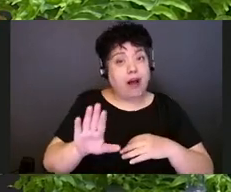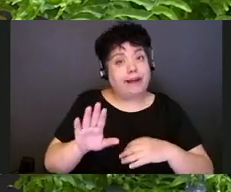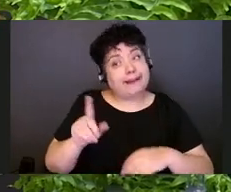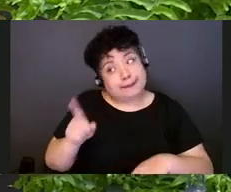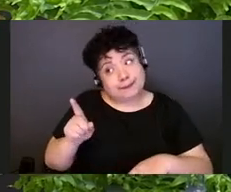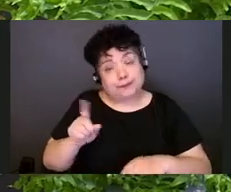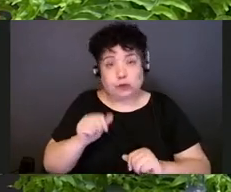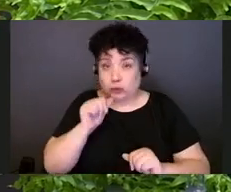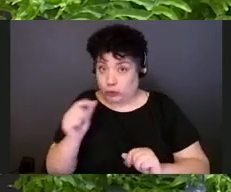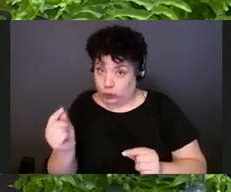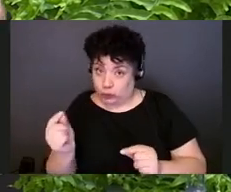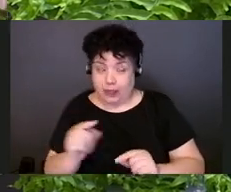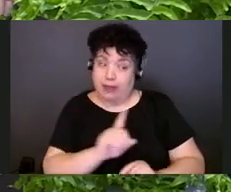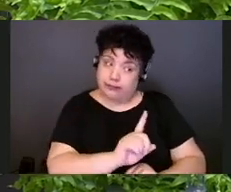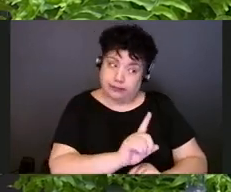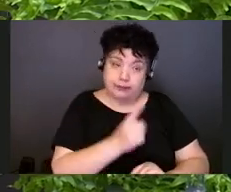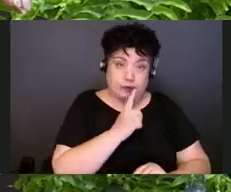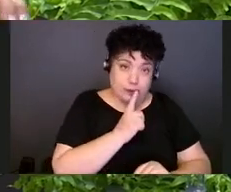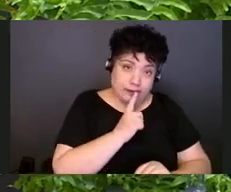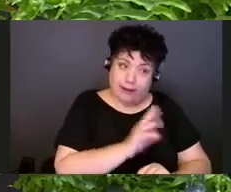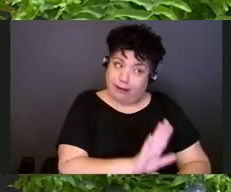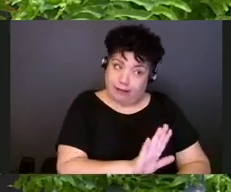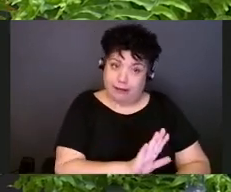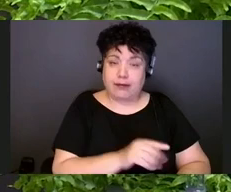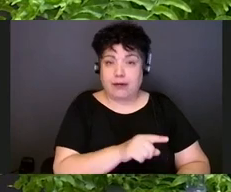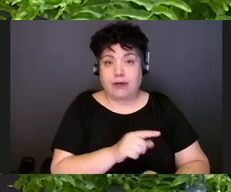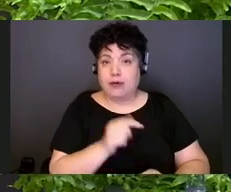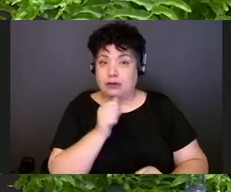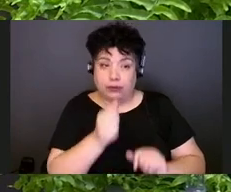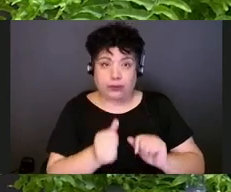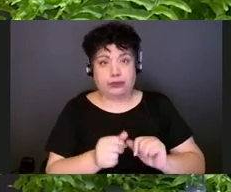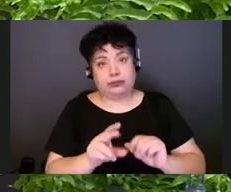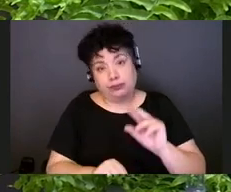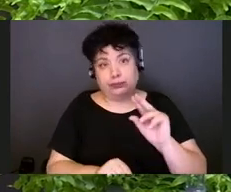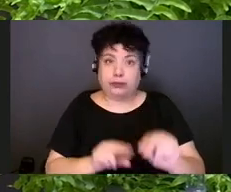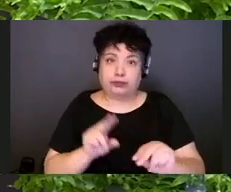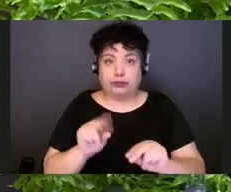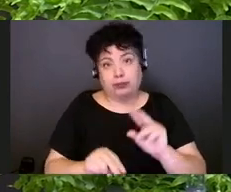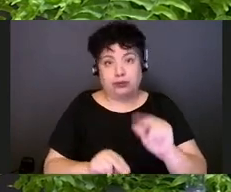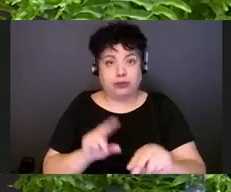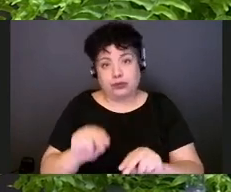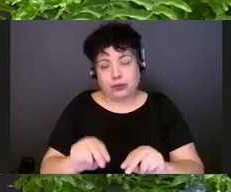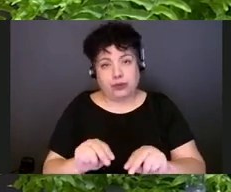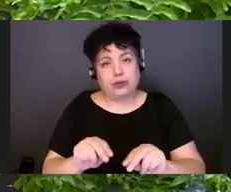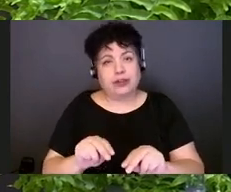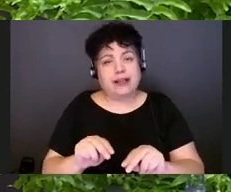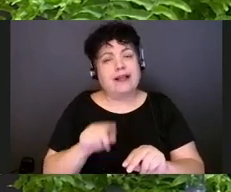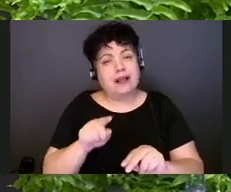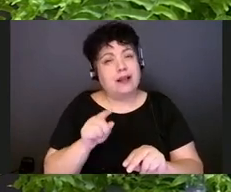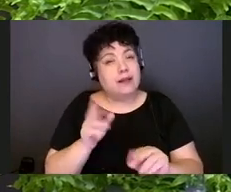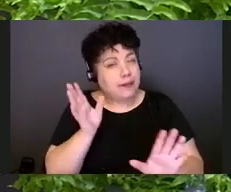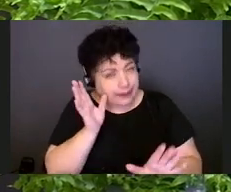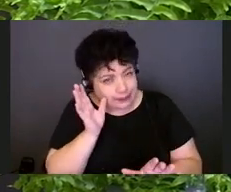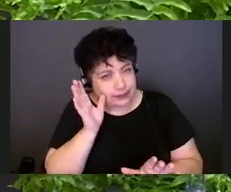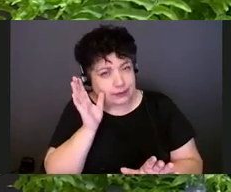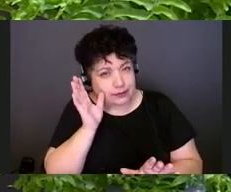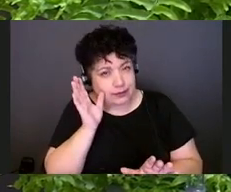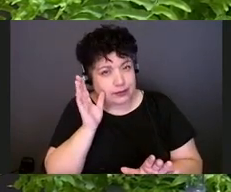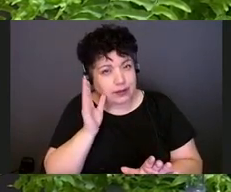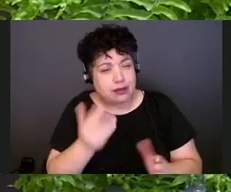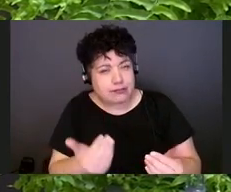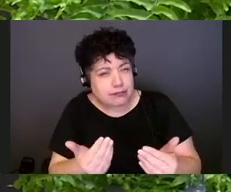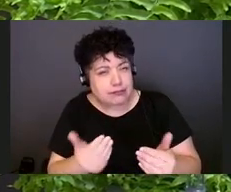there, don't say that, don't. Start listening to children. You'll be surprised what you're going to